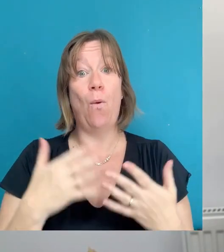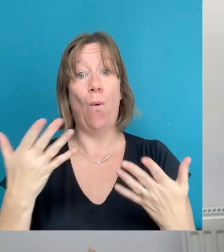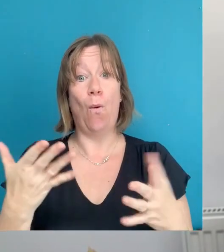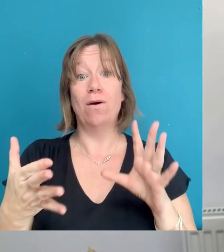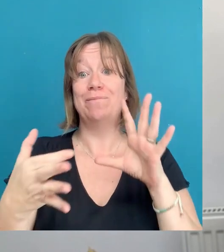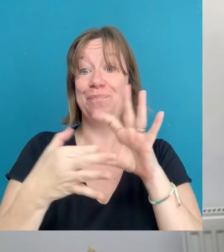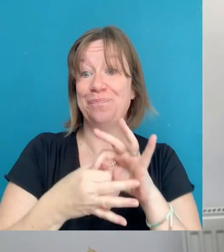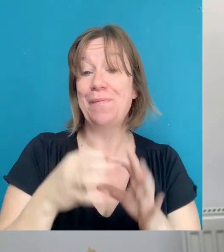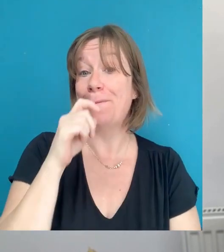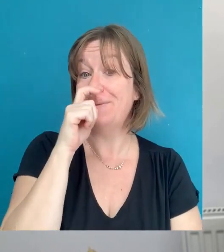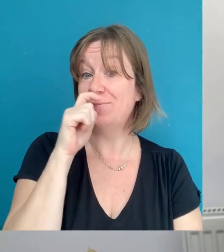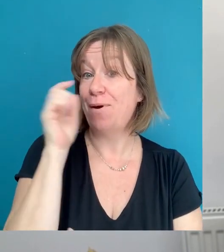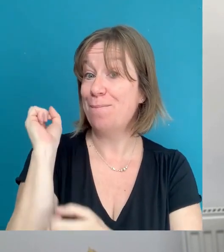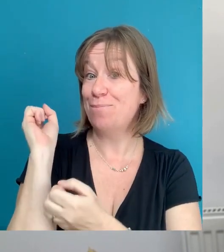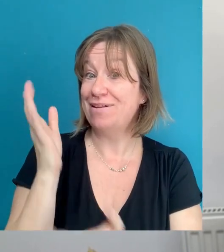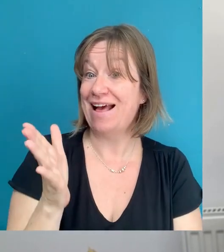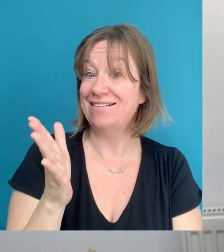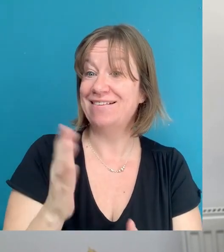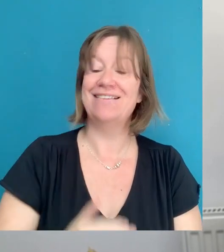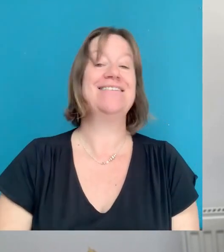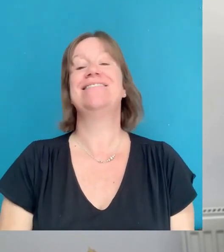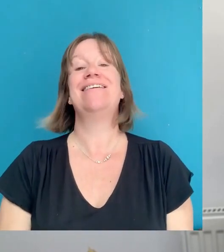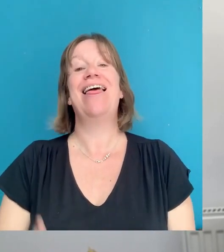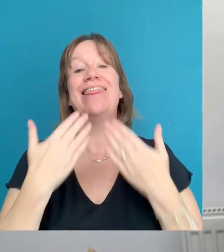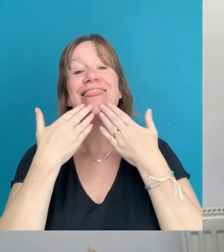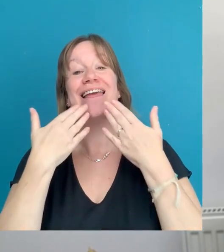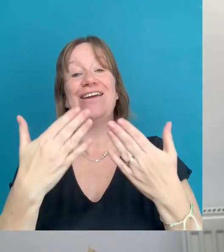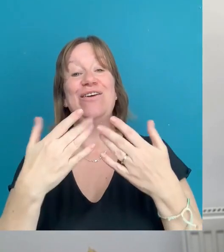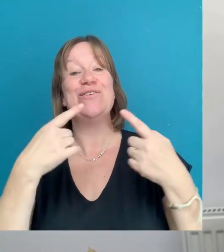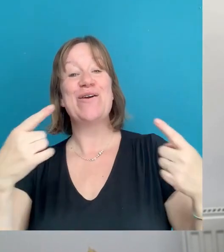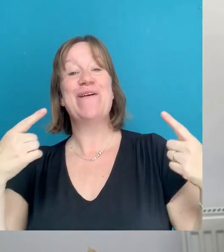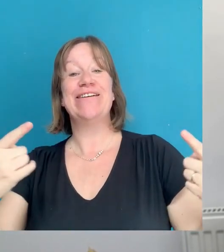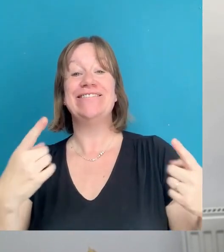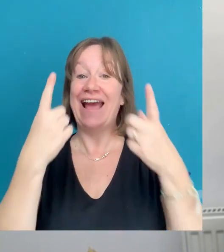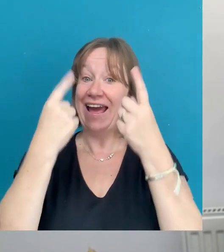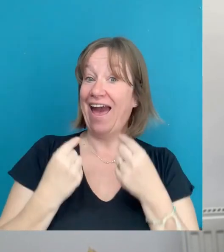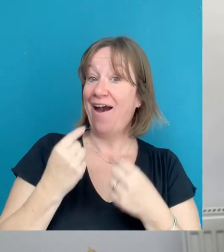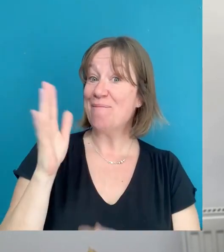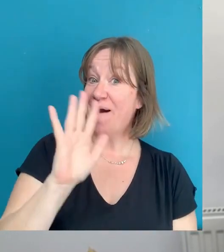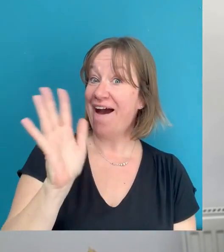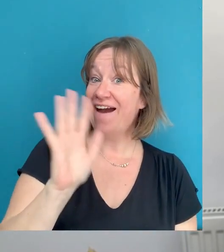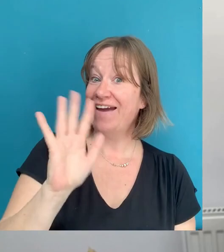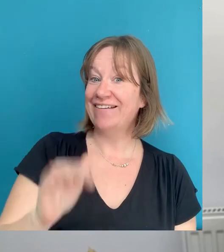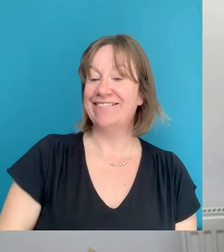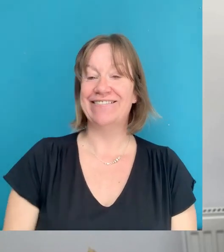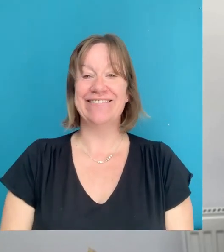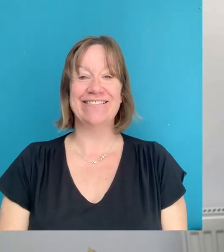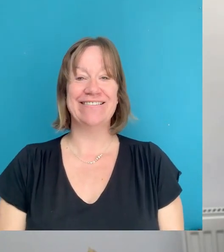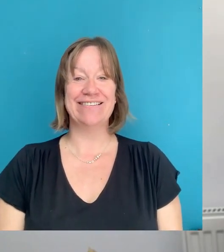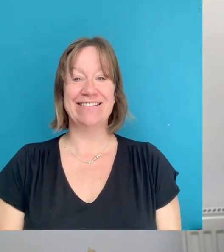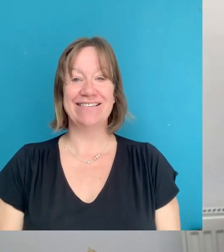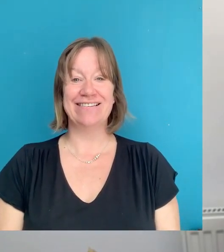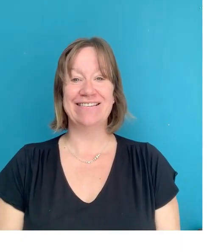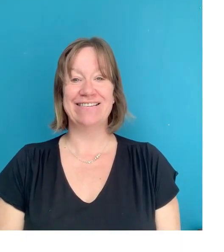FAEKILBURN, or tag Peter Represents. Thank you very much. Take care. Bye.